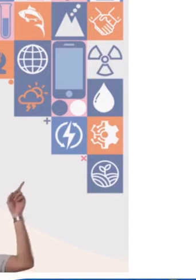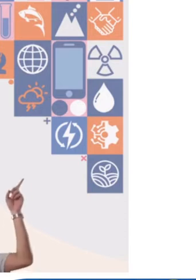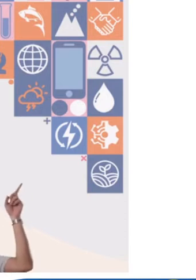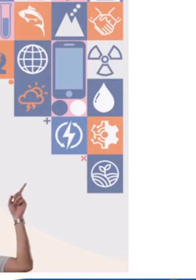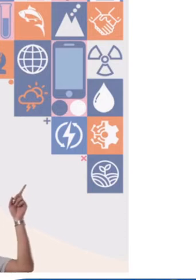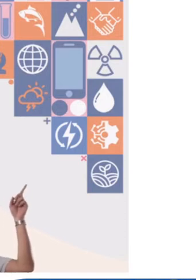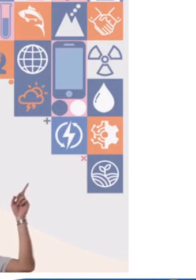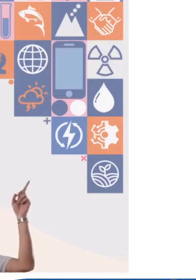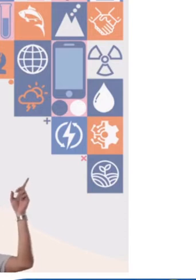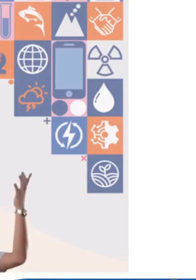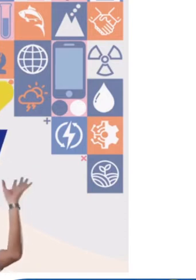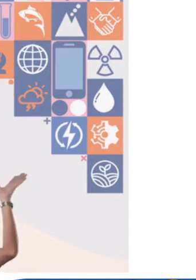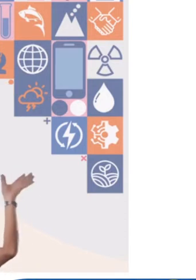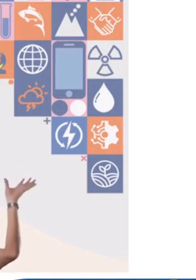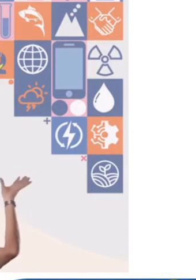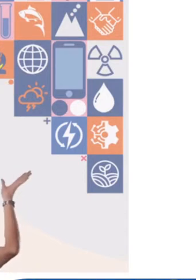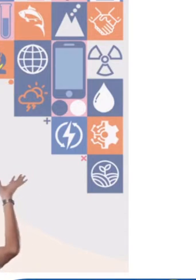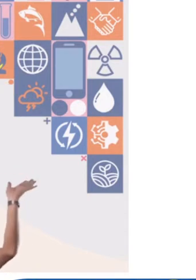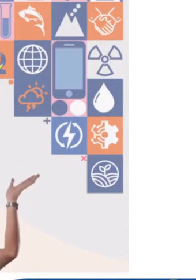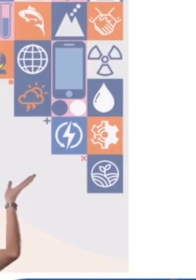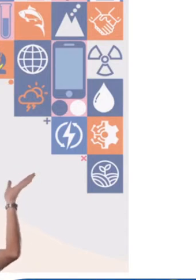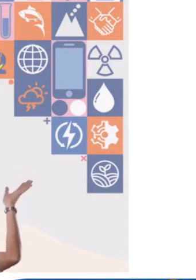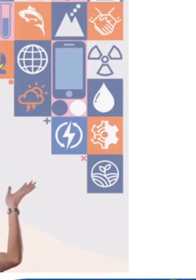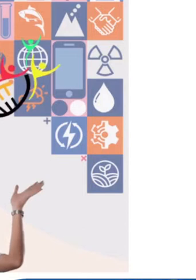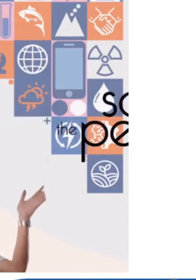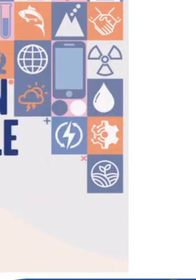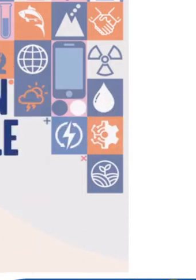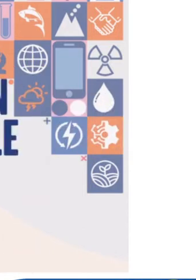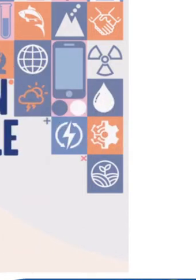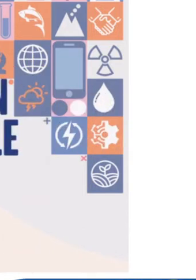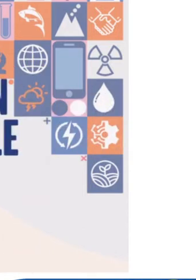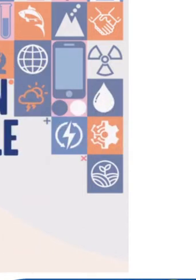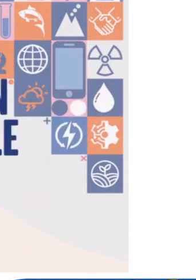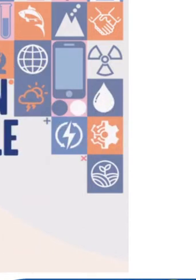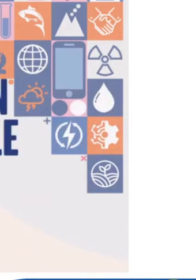2021 NSTW. And Science for the People.